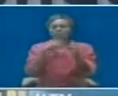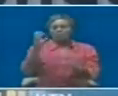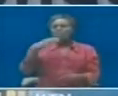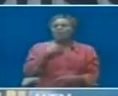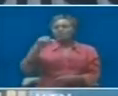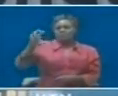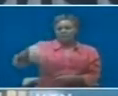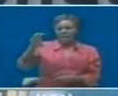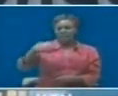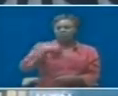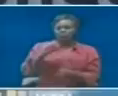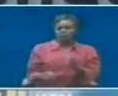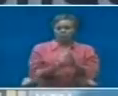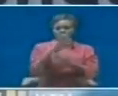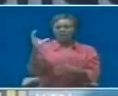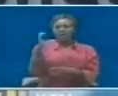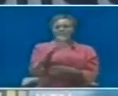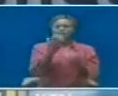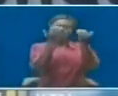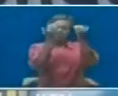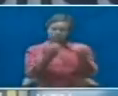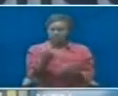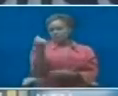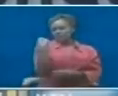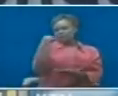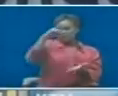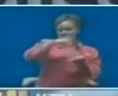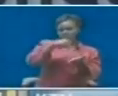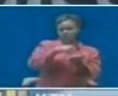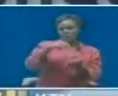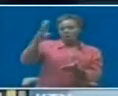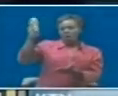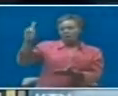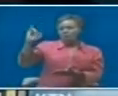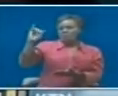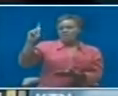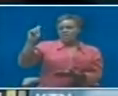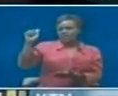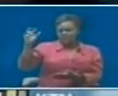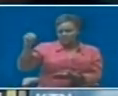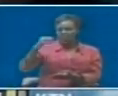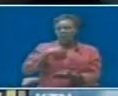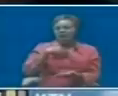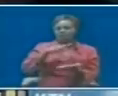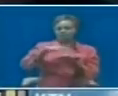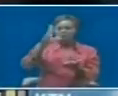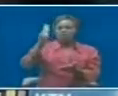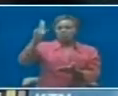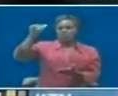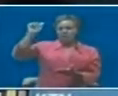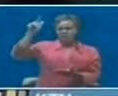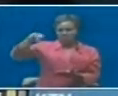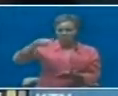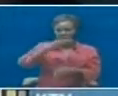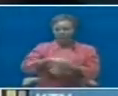to meet their growing capital needs. The recent ones include Britam, which raised 6 billion shillings, UAP Holdings raised